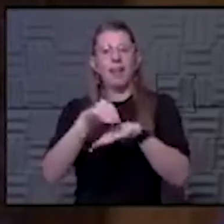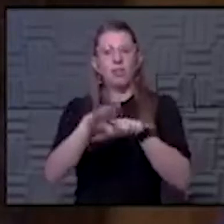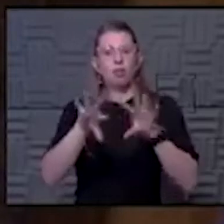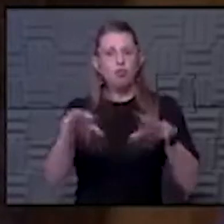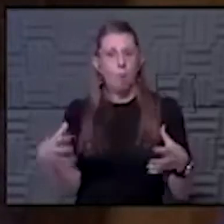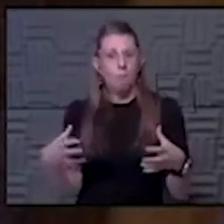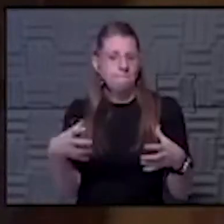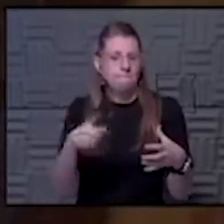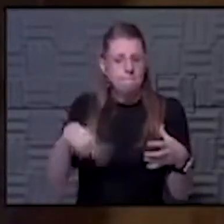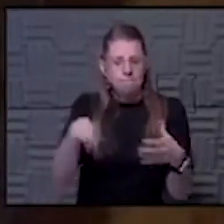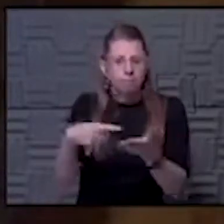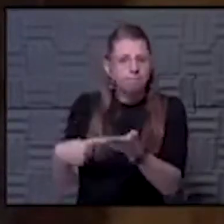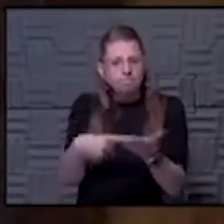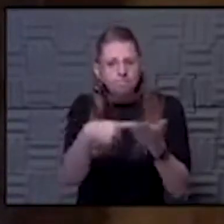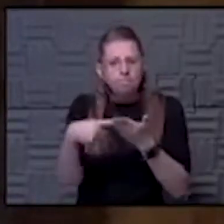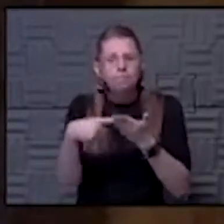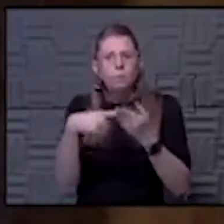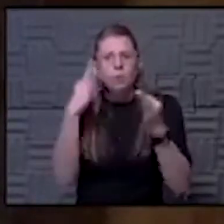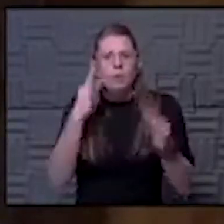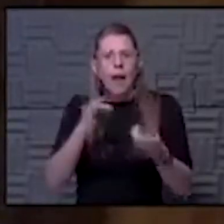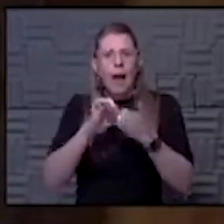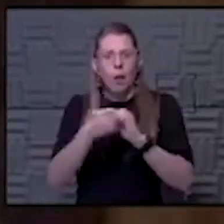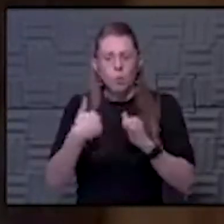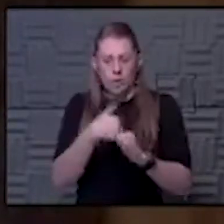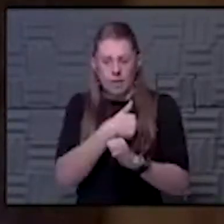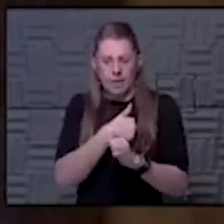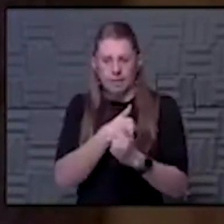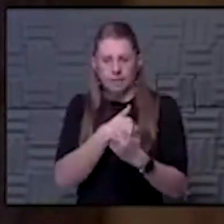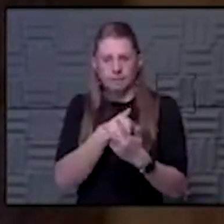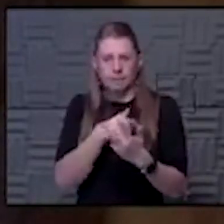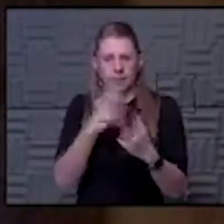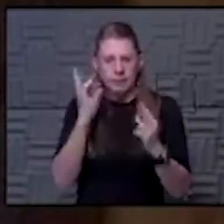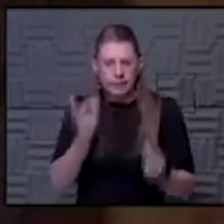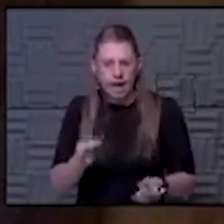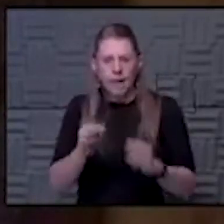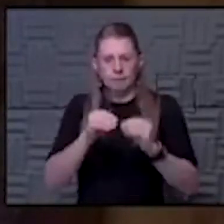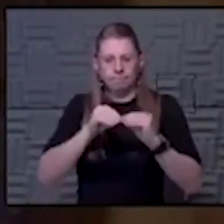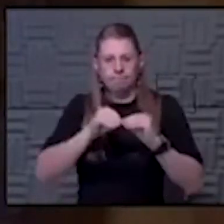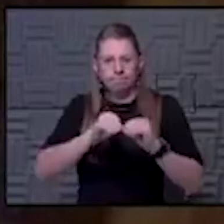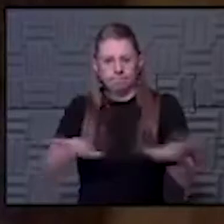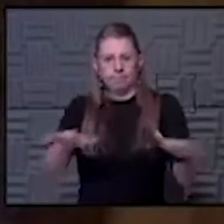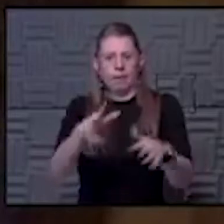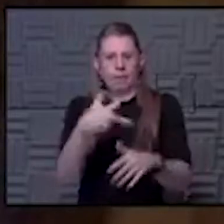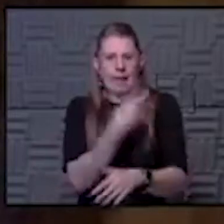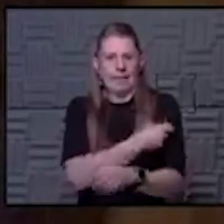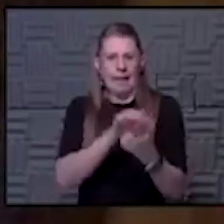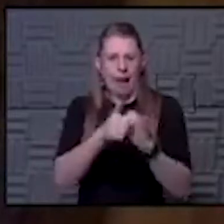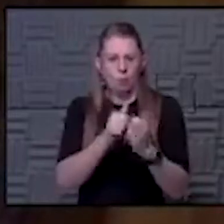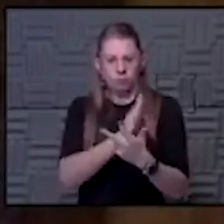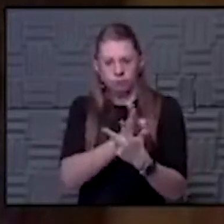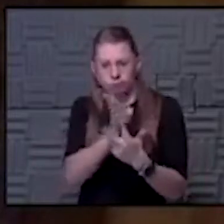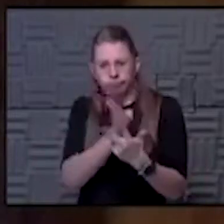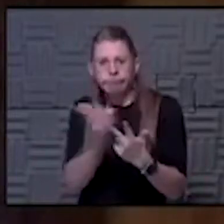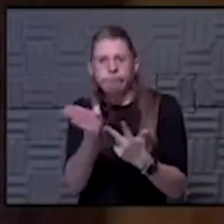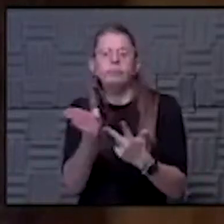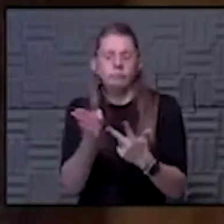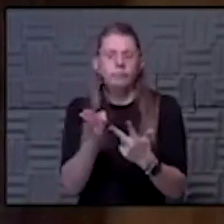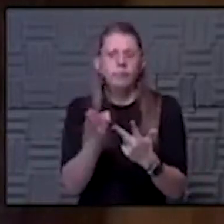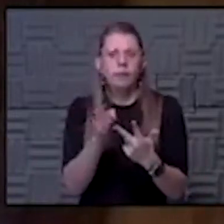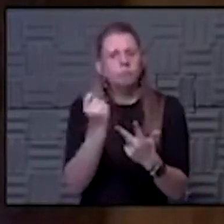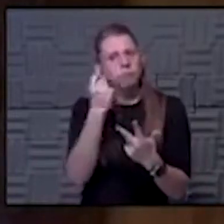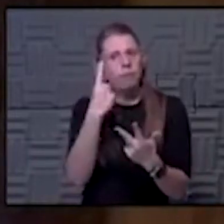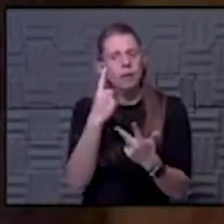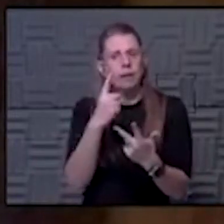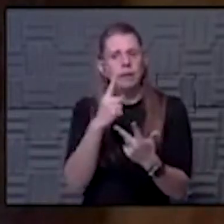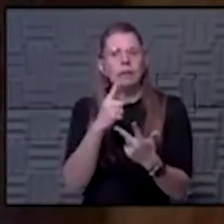to determine how we sequence the rest of the vaccinations. Obviously, we need to get to our essential